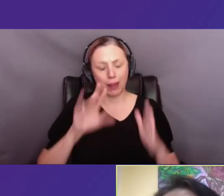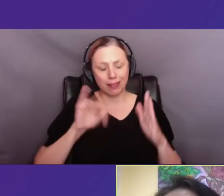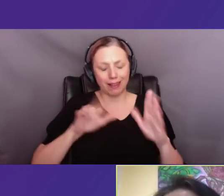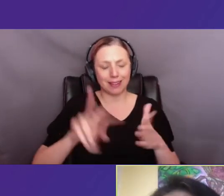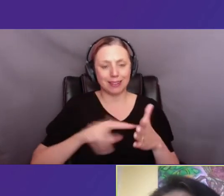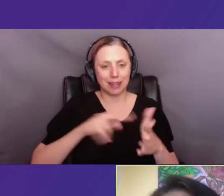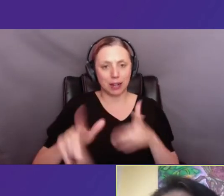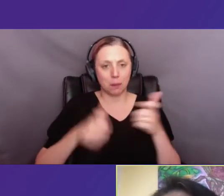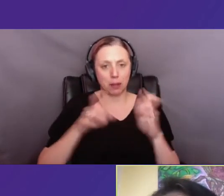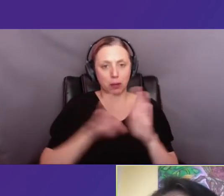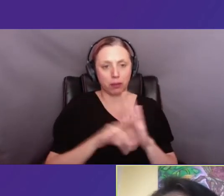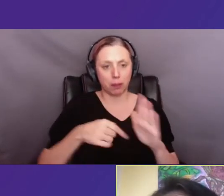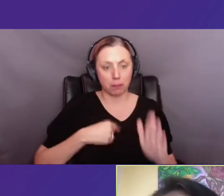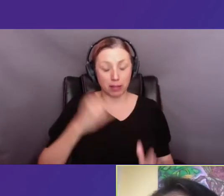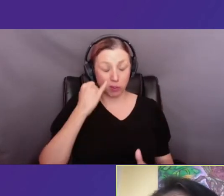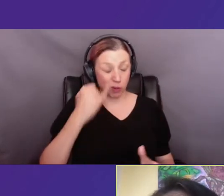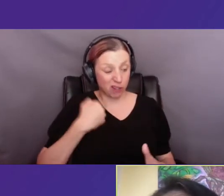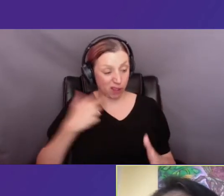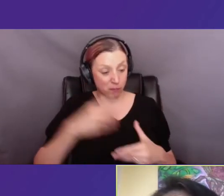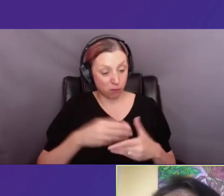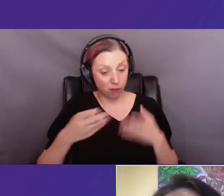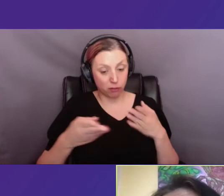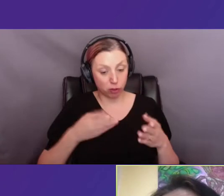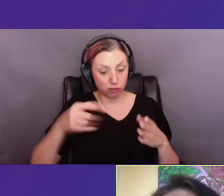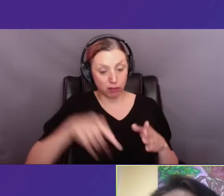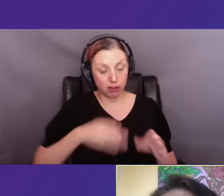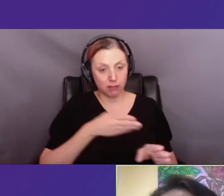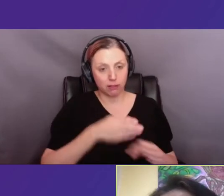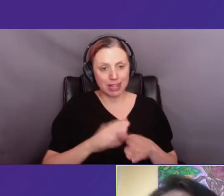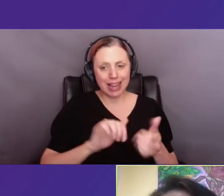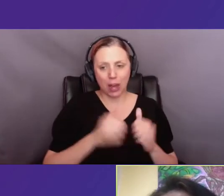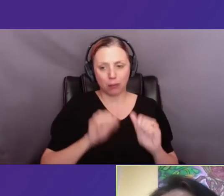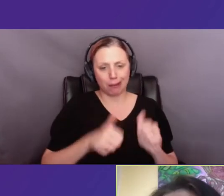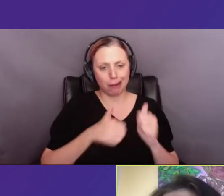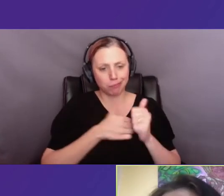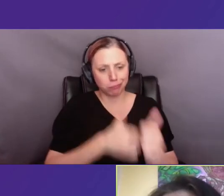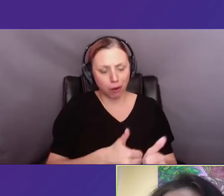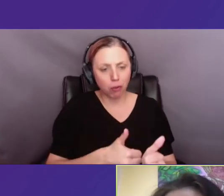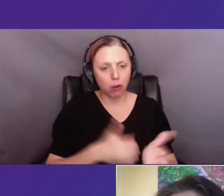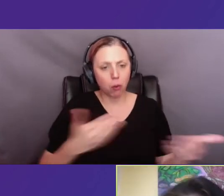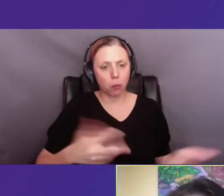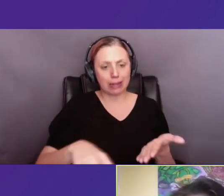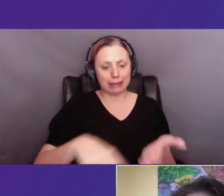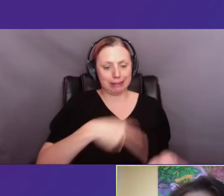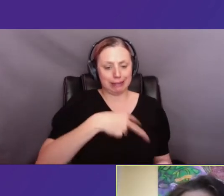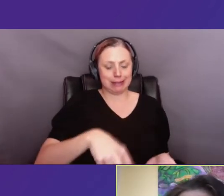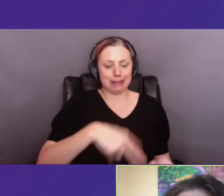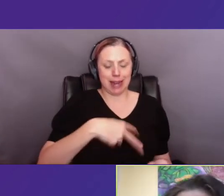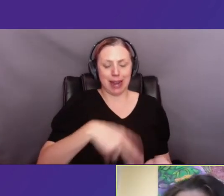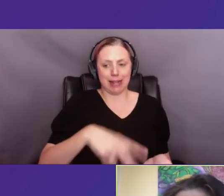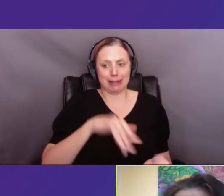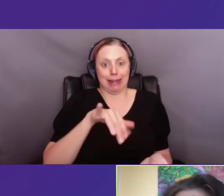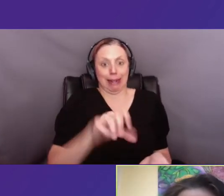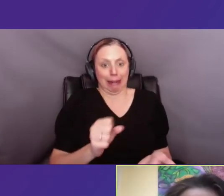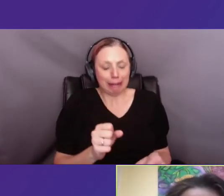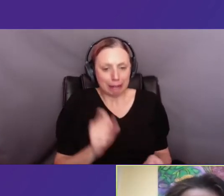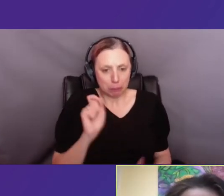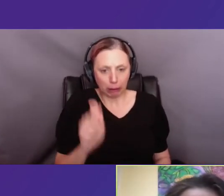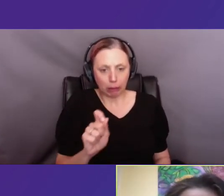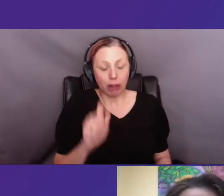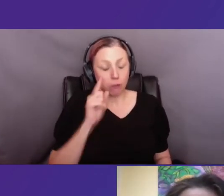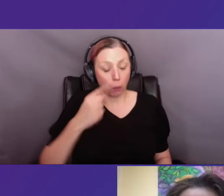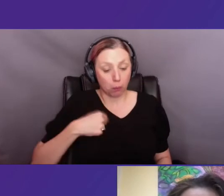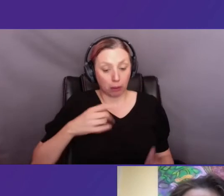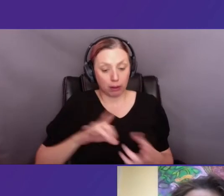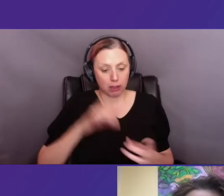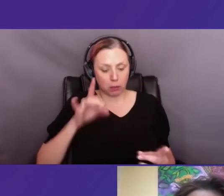beautiful. How can I be really aligned with what dance is? For me, it's a spiritual